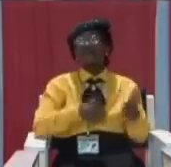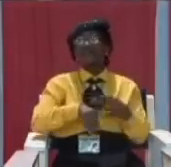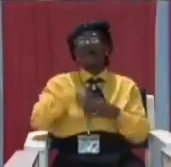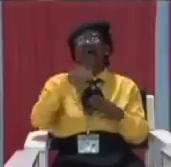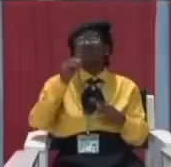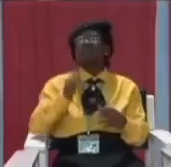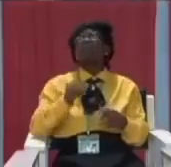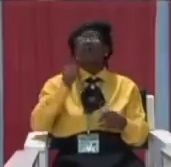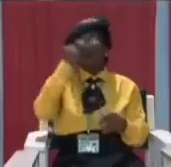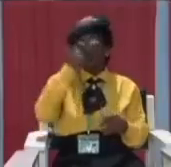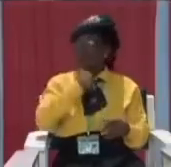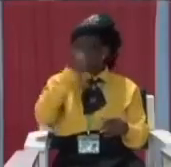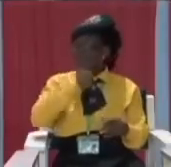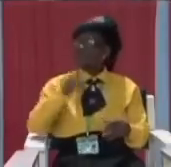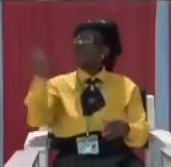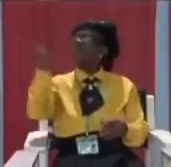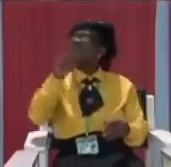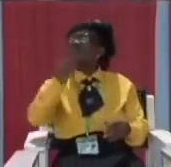womb.